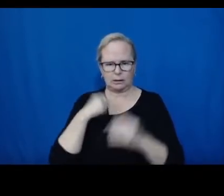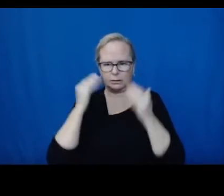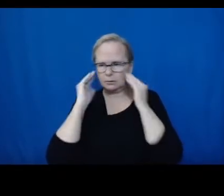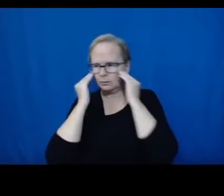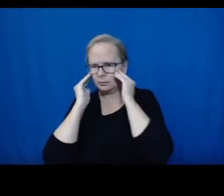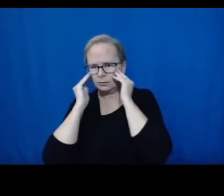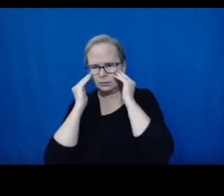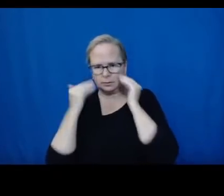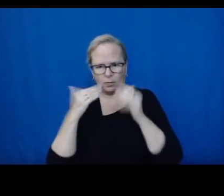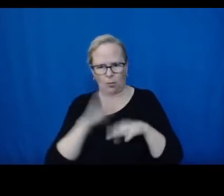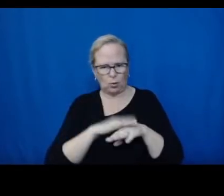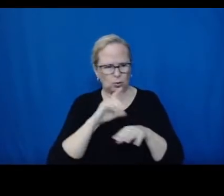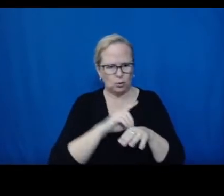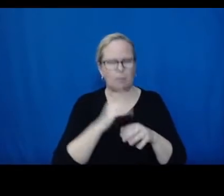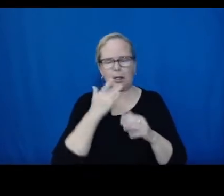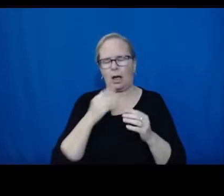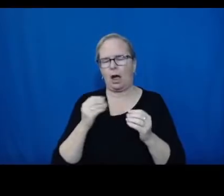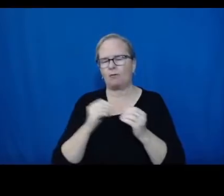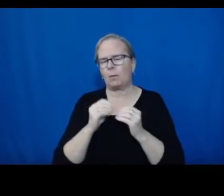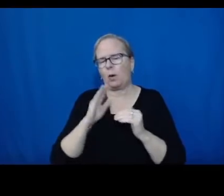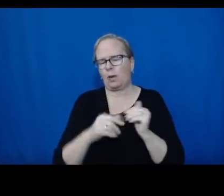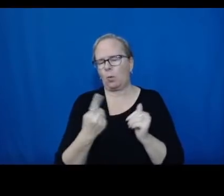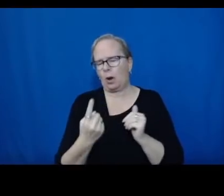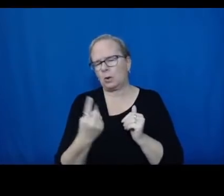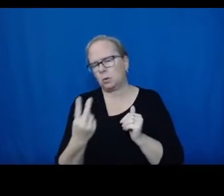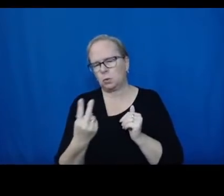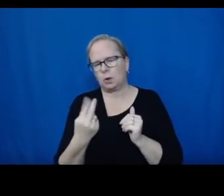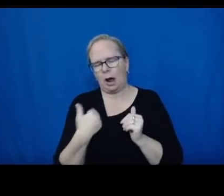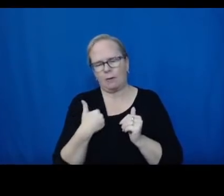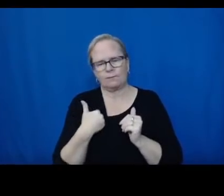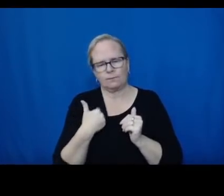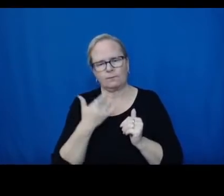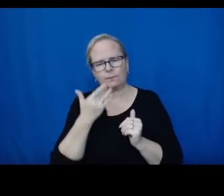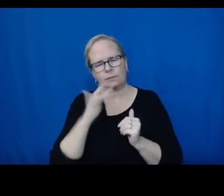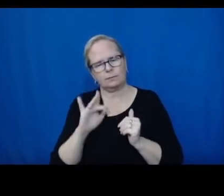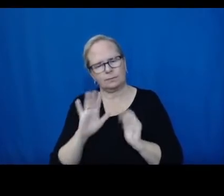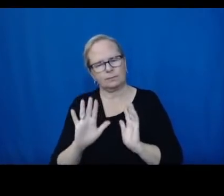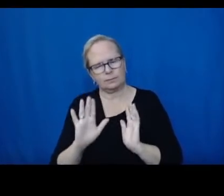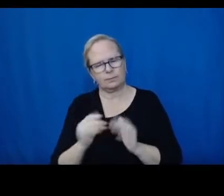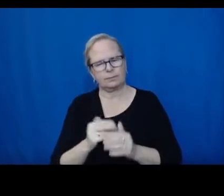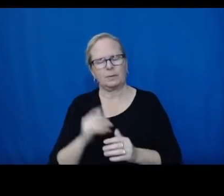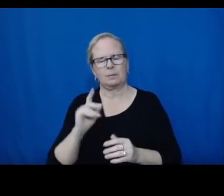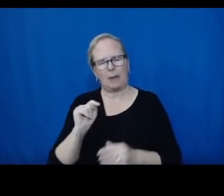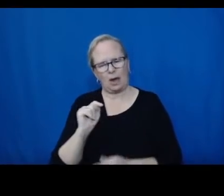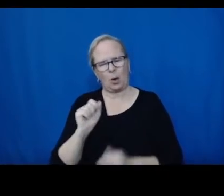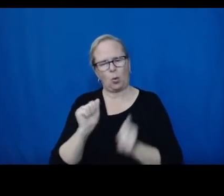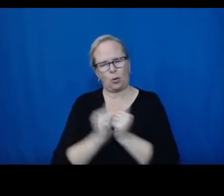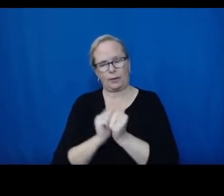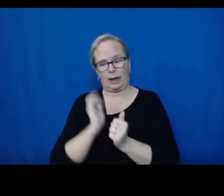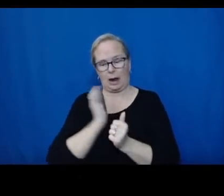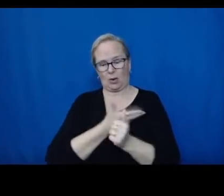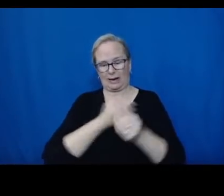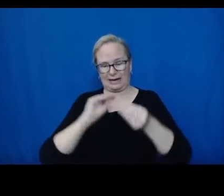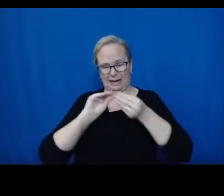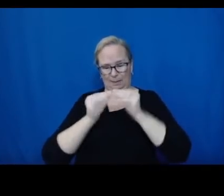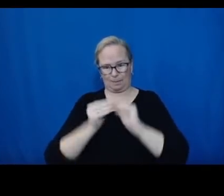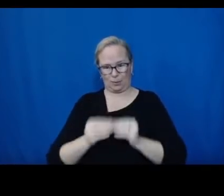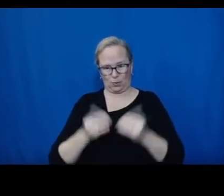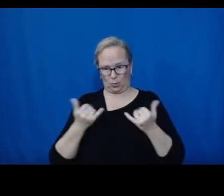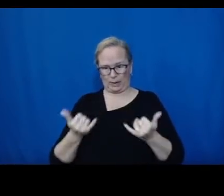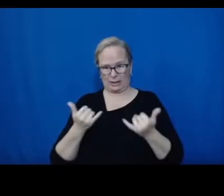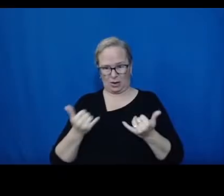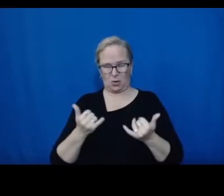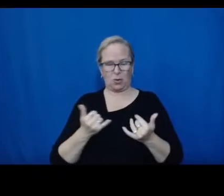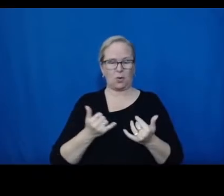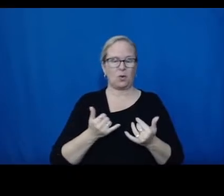therapist on, because there's more than one of us. That being said, with our acuity and our patient numbers,